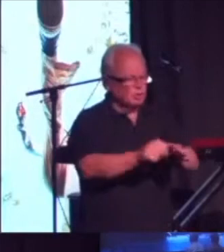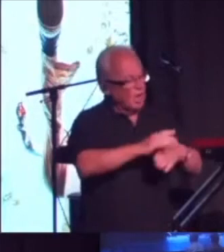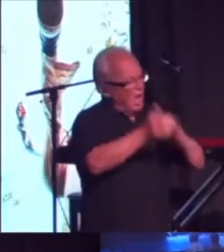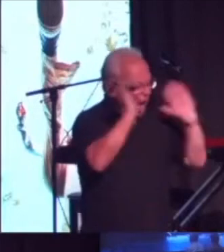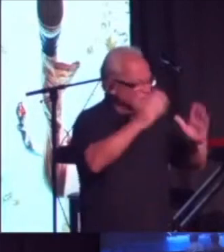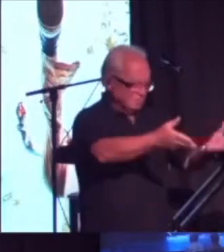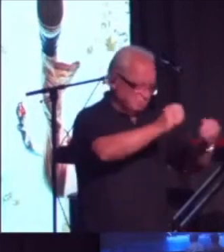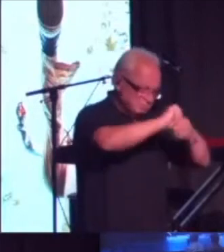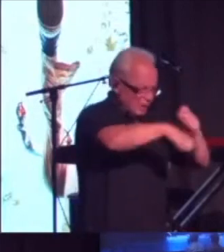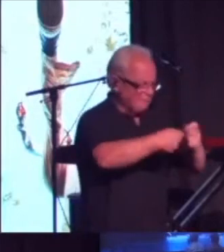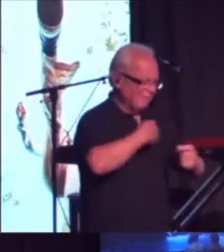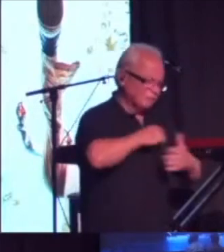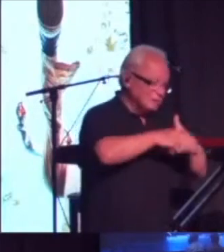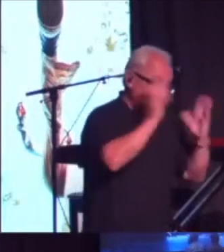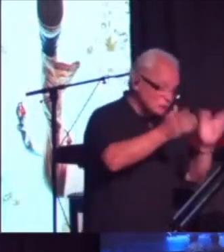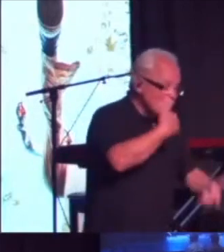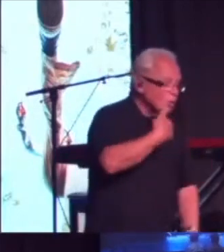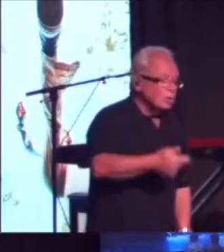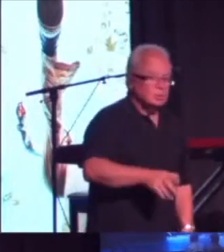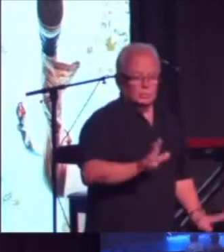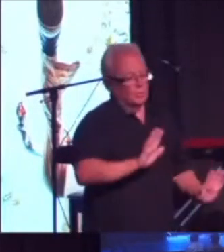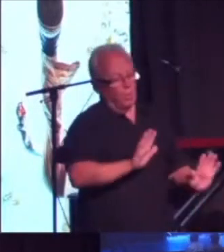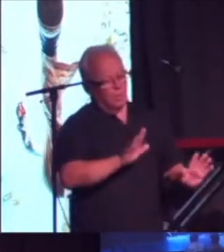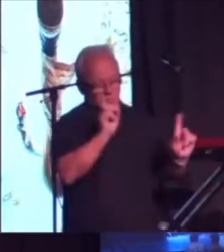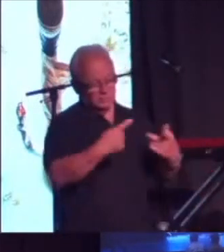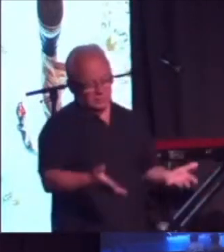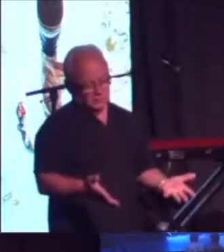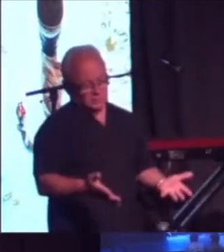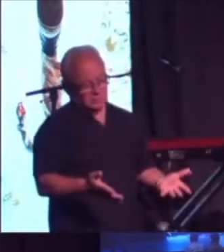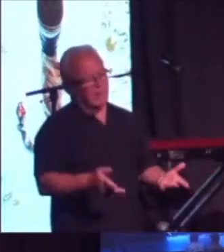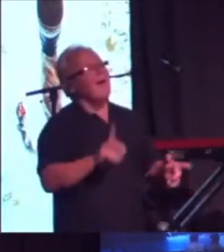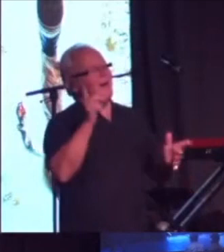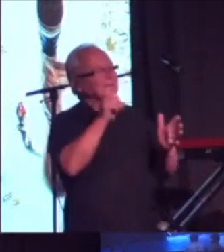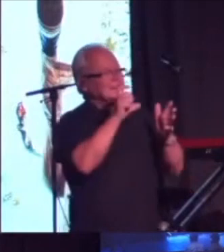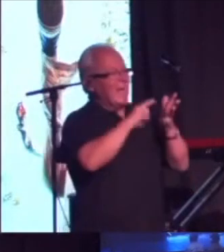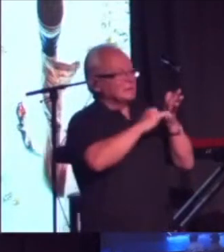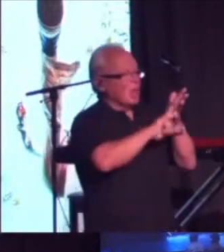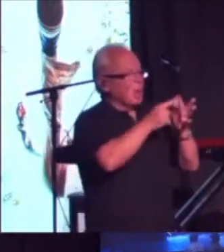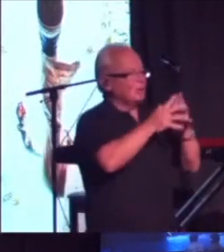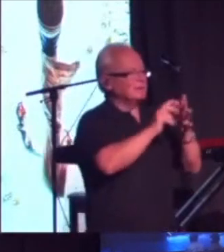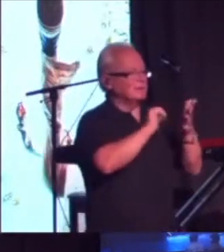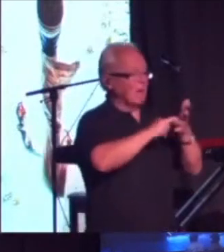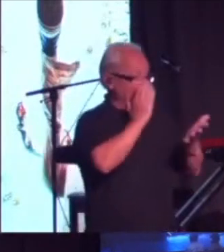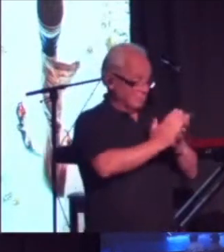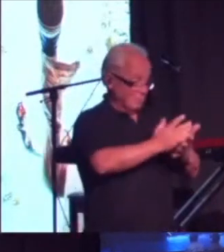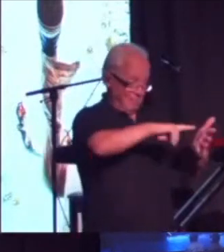It's not essentially, it doesn't push itself. There's not something within inside you that calls for it. Rather, he says it is absolutely